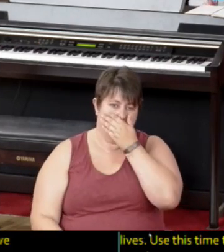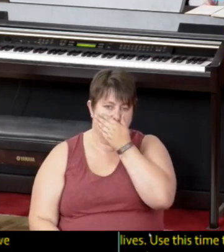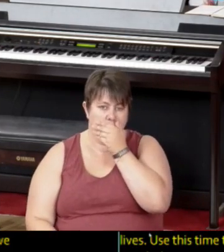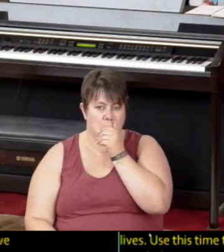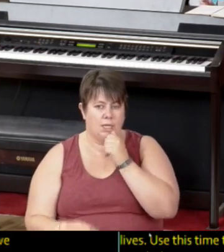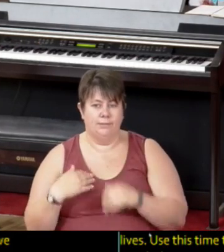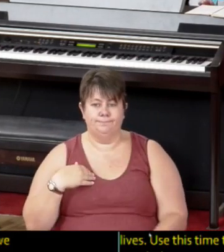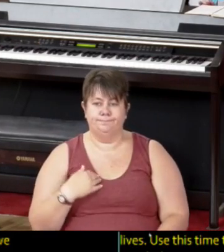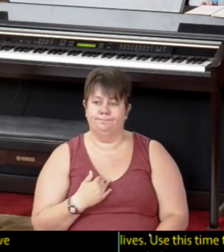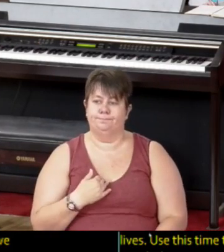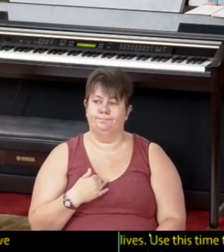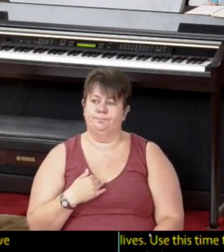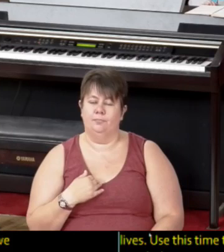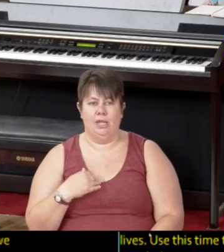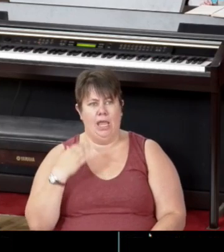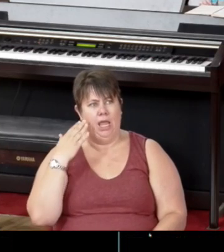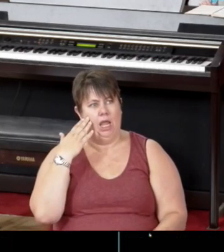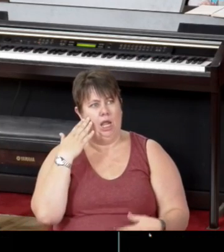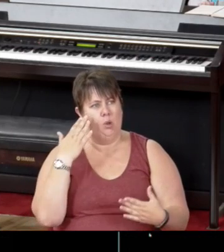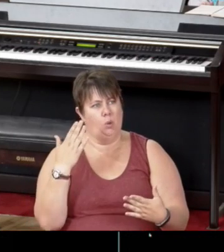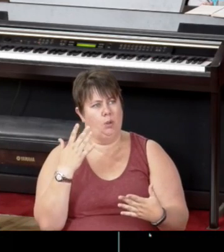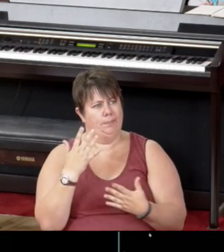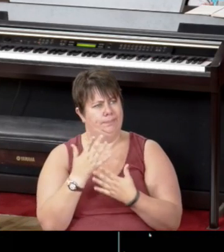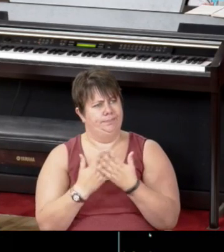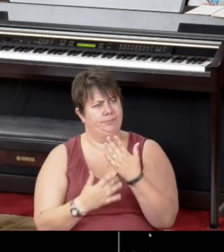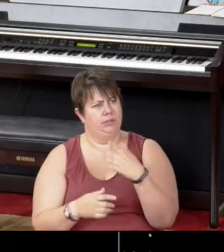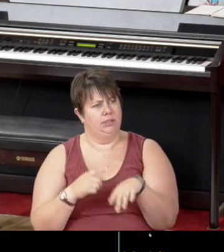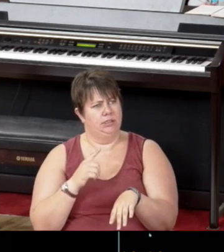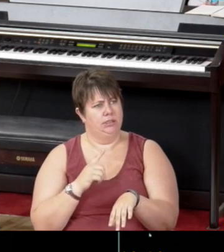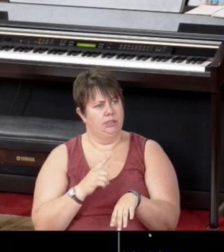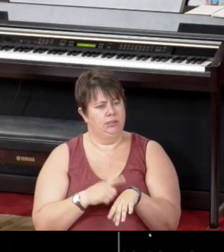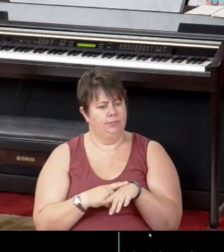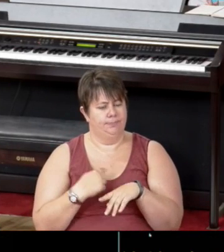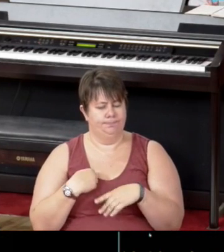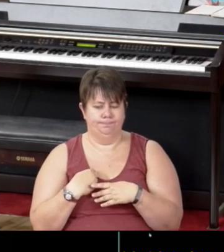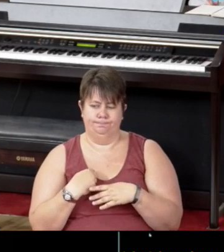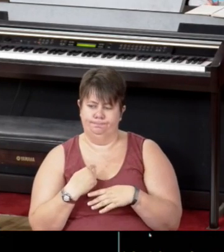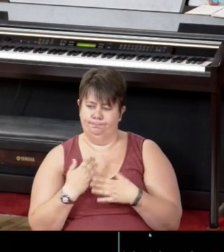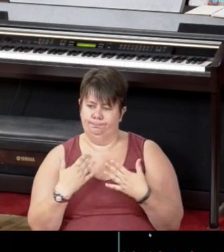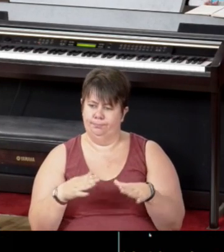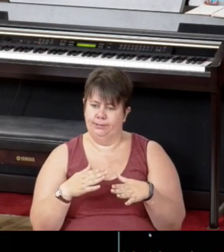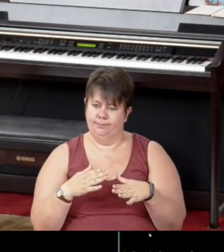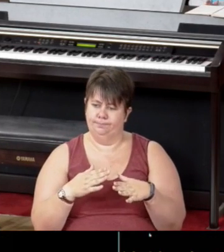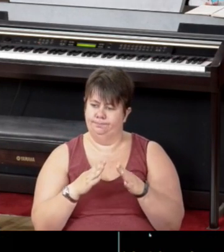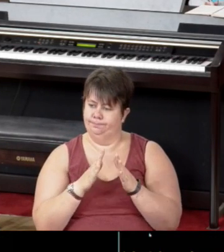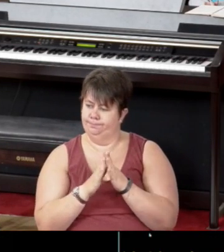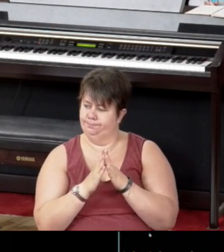I don't know how many sermons I've preached so far in my career.